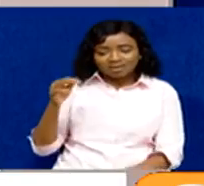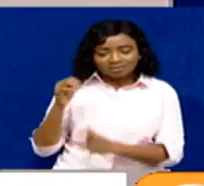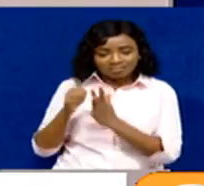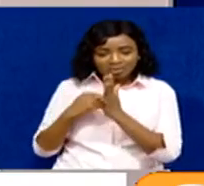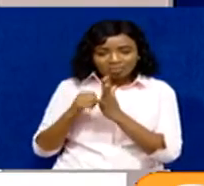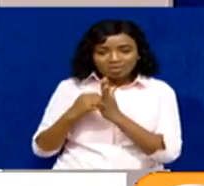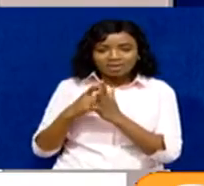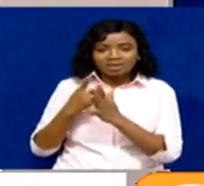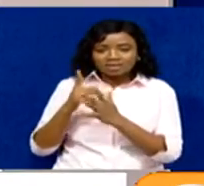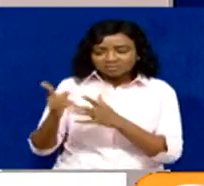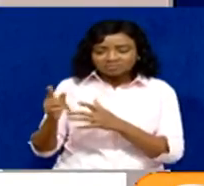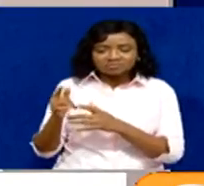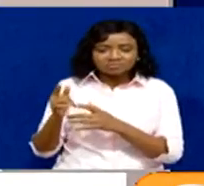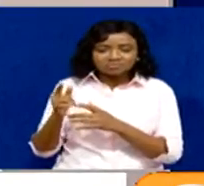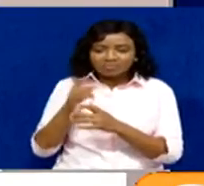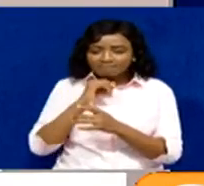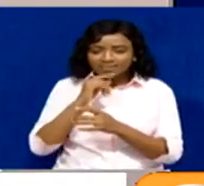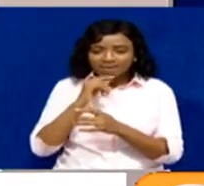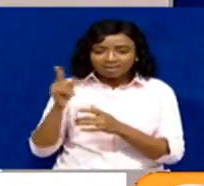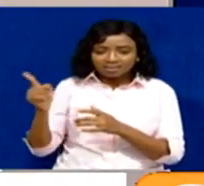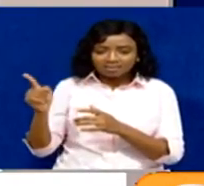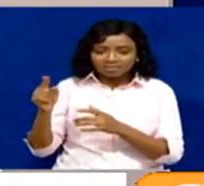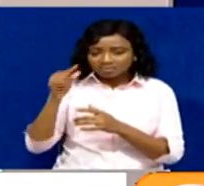I went to Wiper. Yeah. But again,